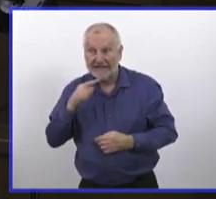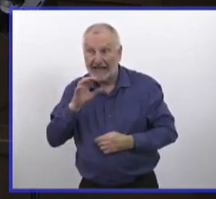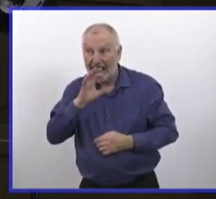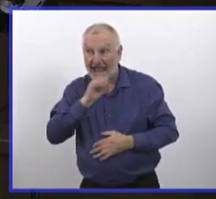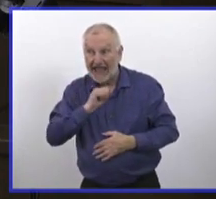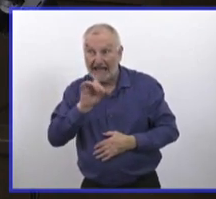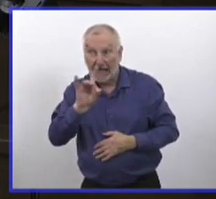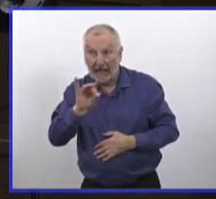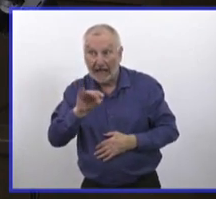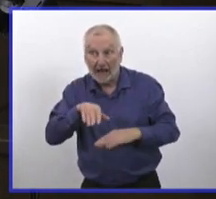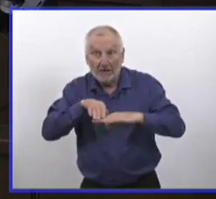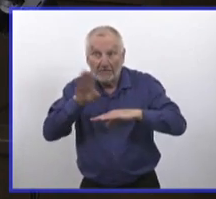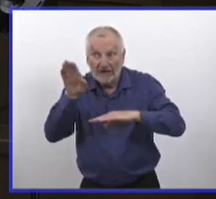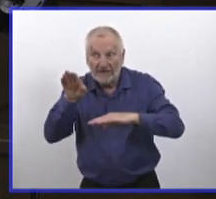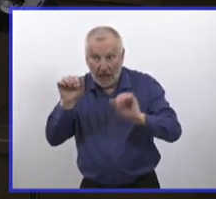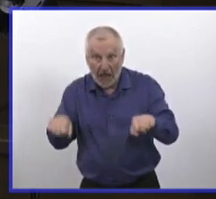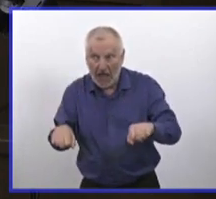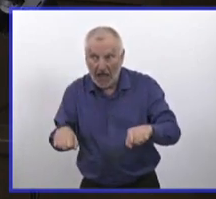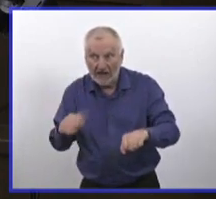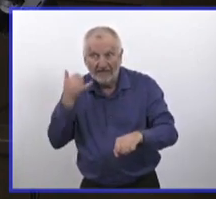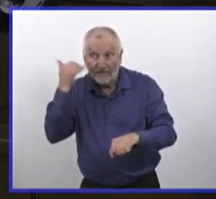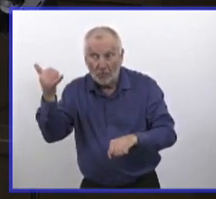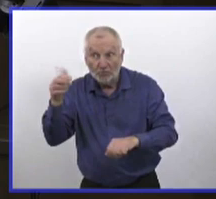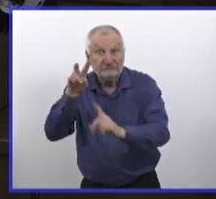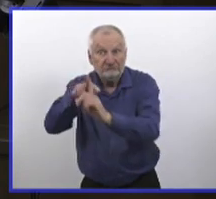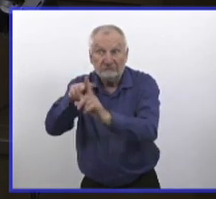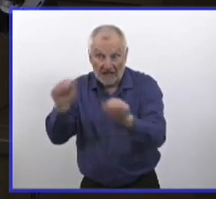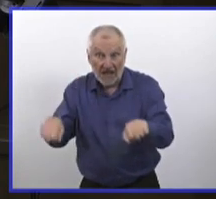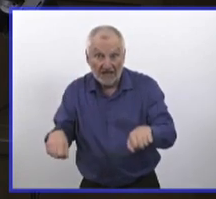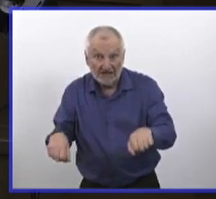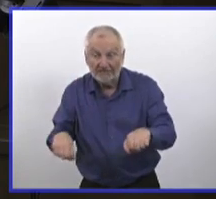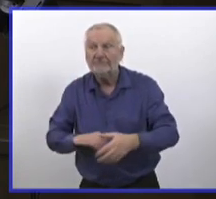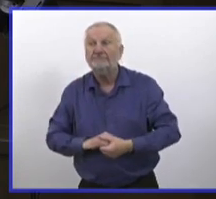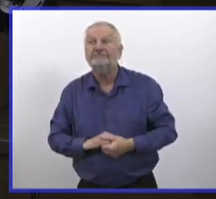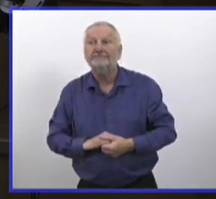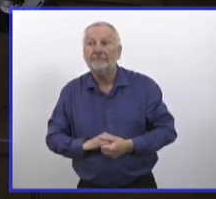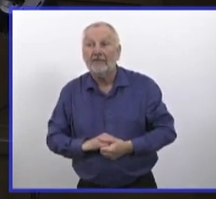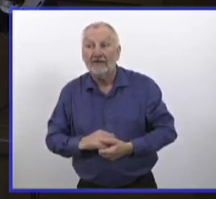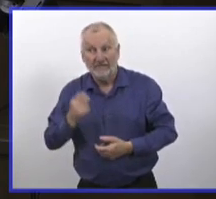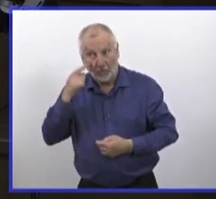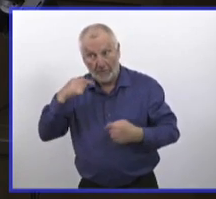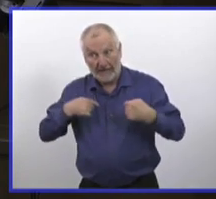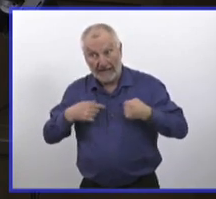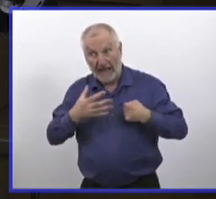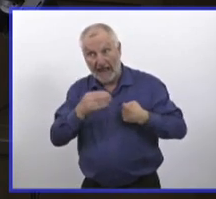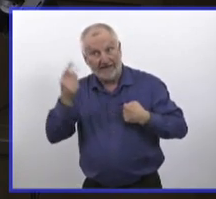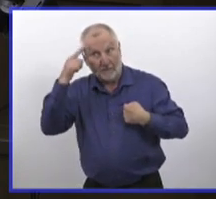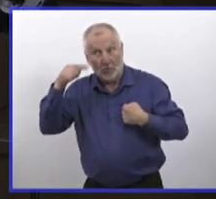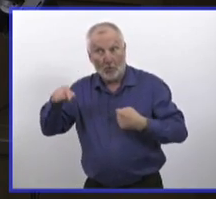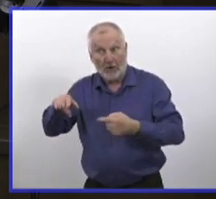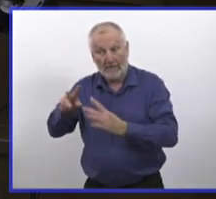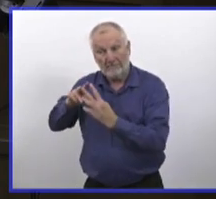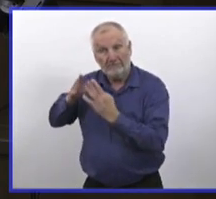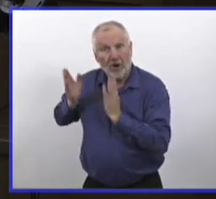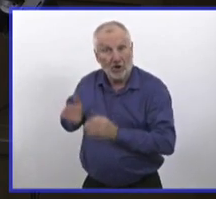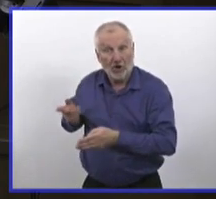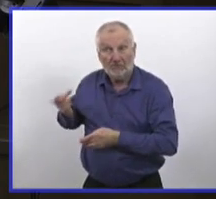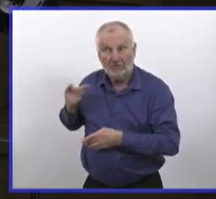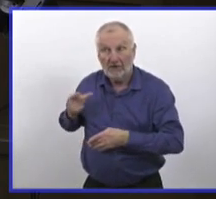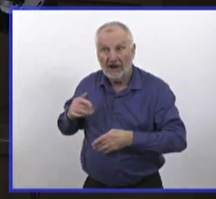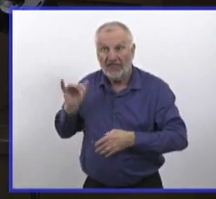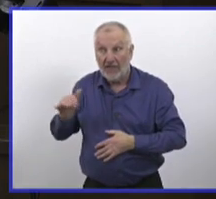you can book your own appointment and, for yourself and for others. Now, in this particular case, she lives on her own,